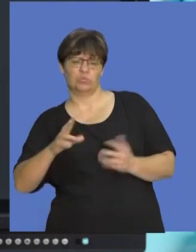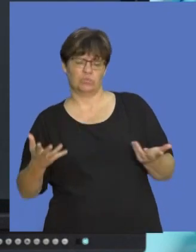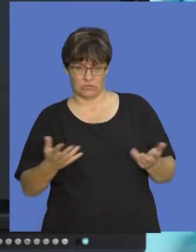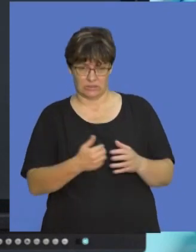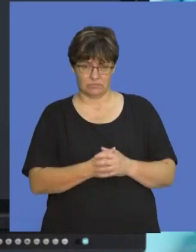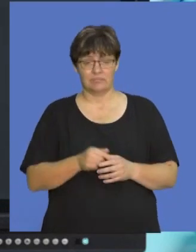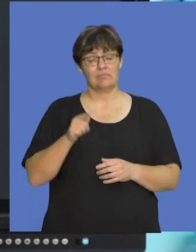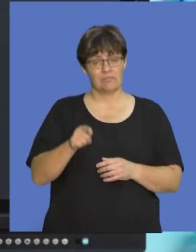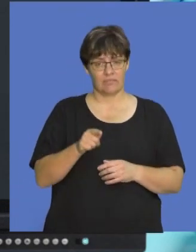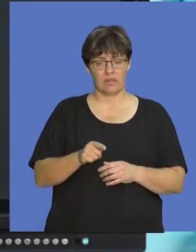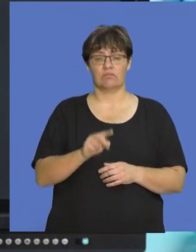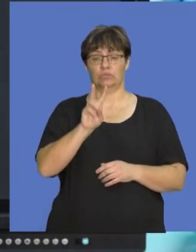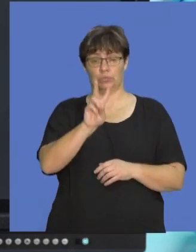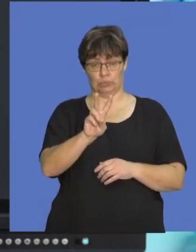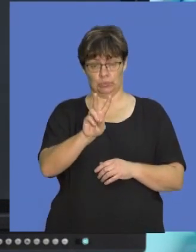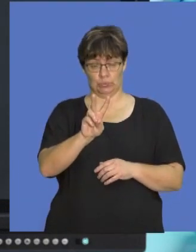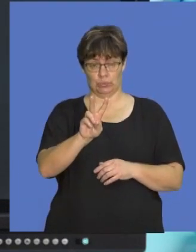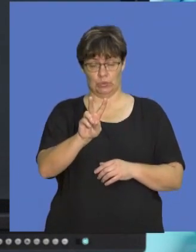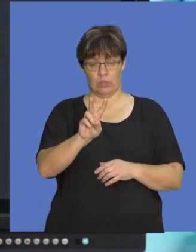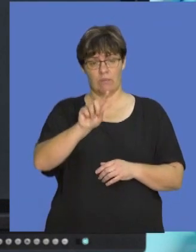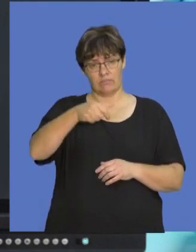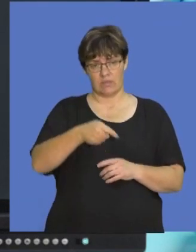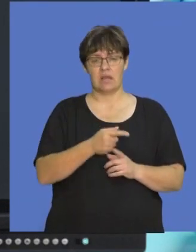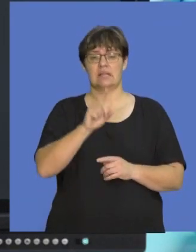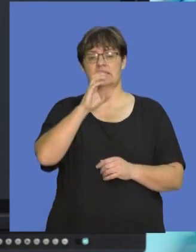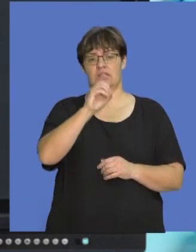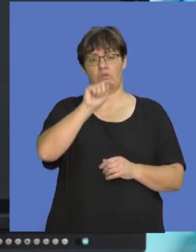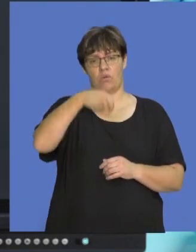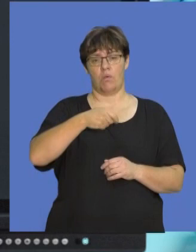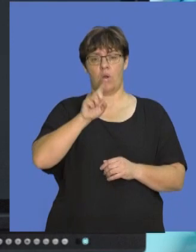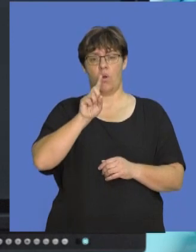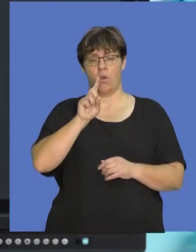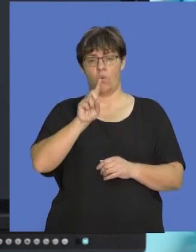decimal points. In this case, if they said 2 decimal points, we would say it's